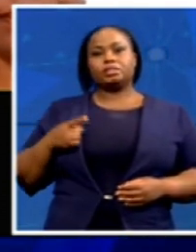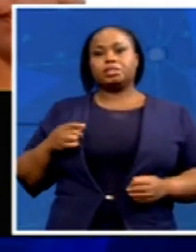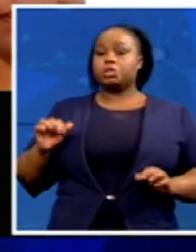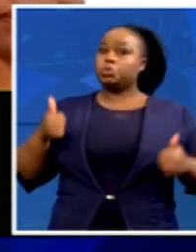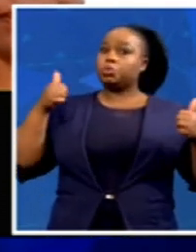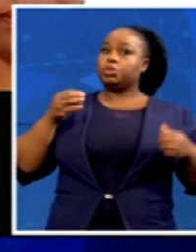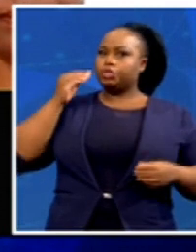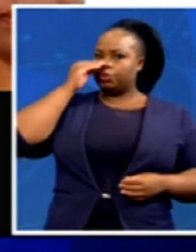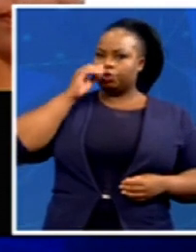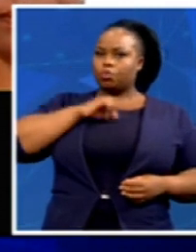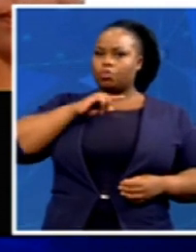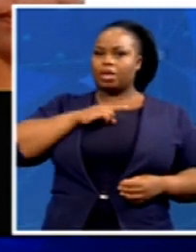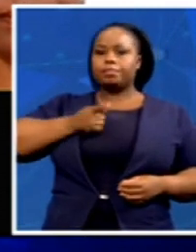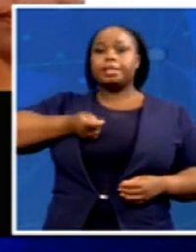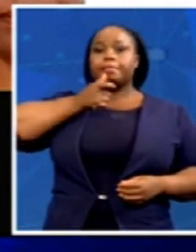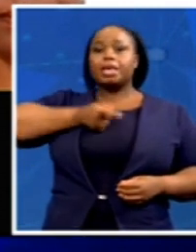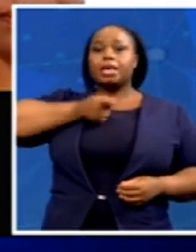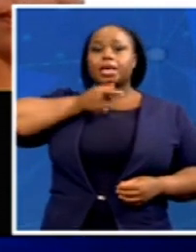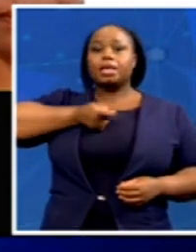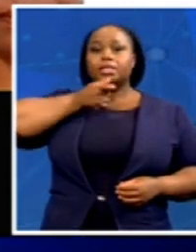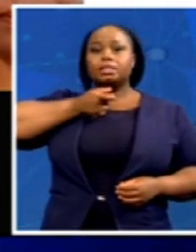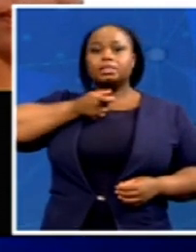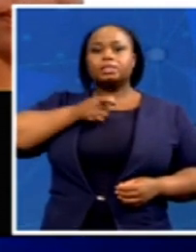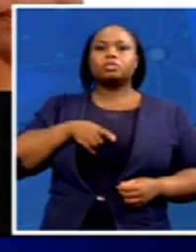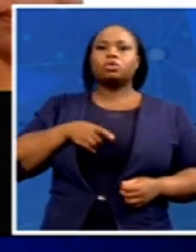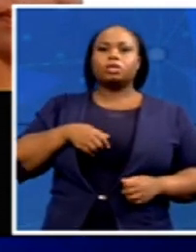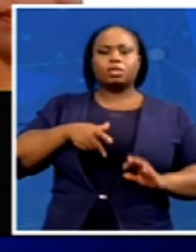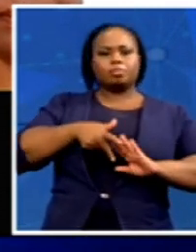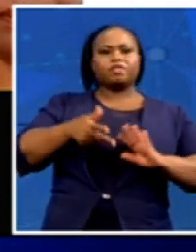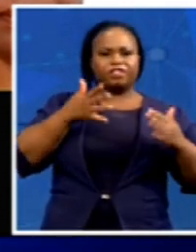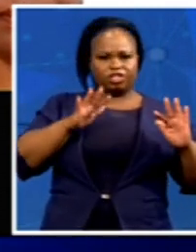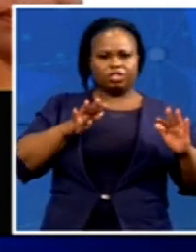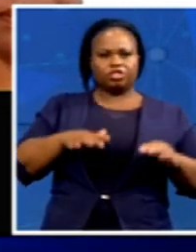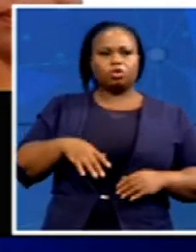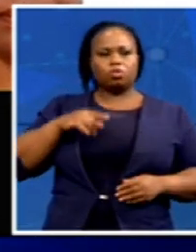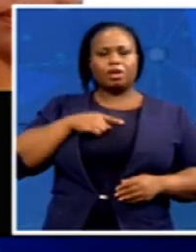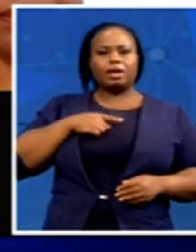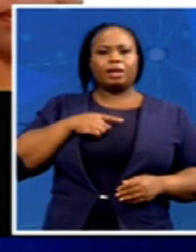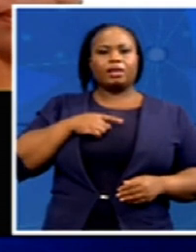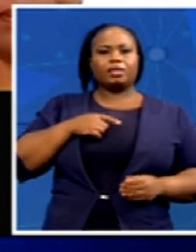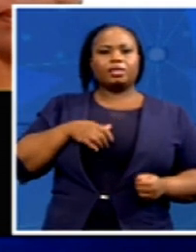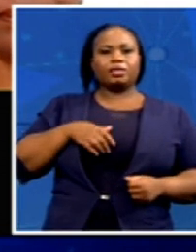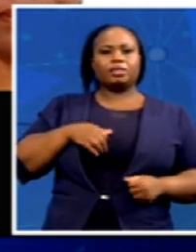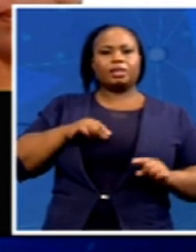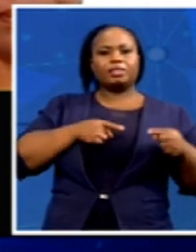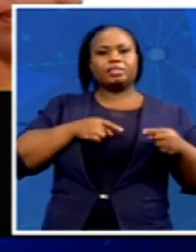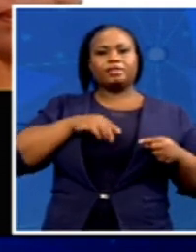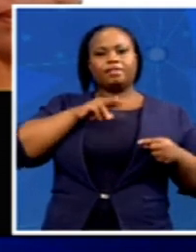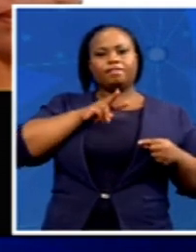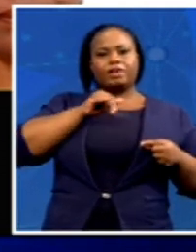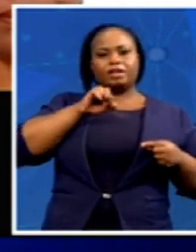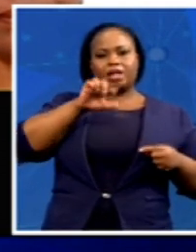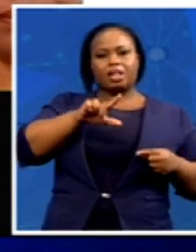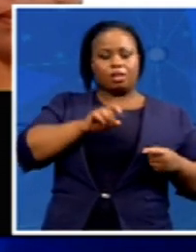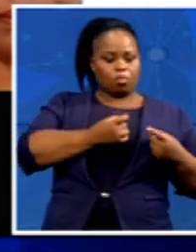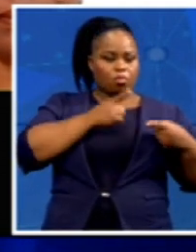been available. That's antiviral, one from Pfizer and then one from Merck.